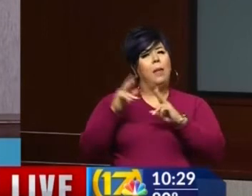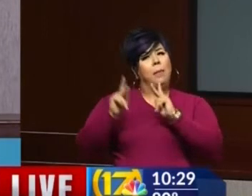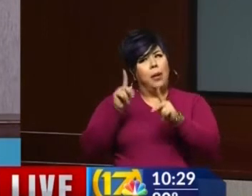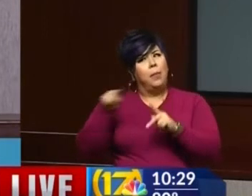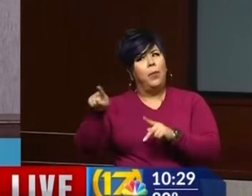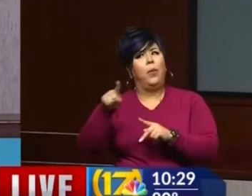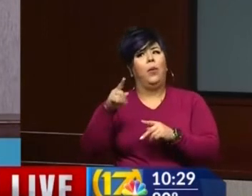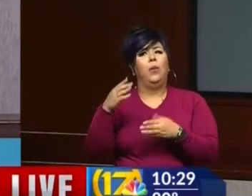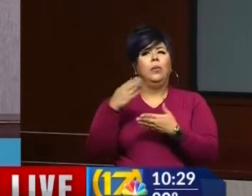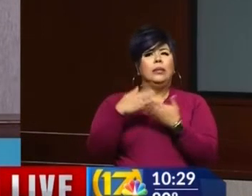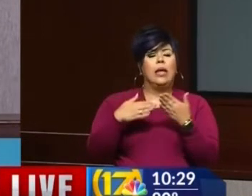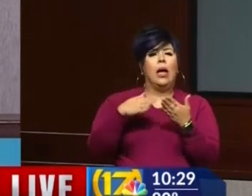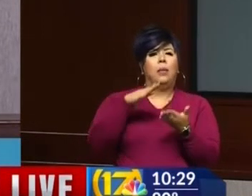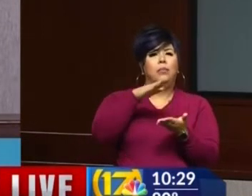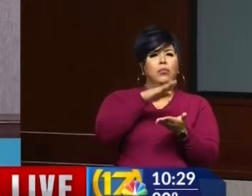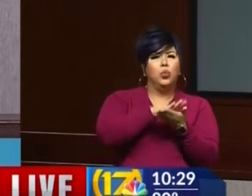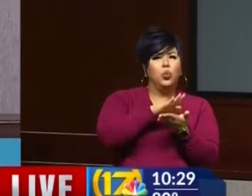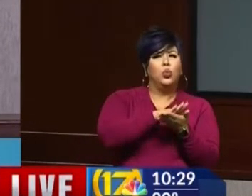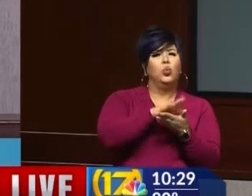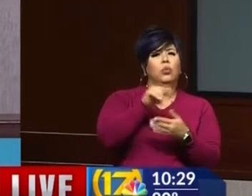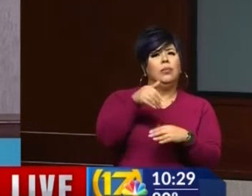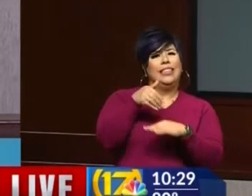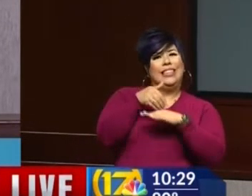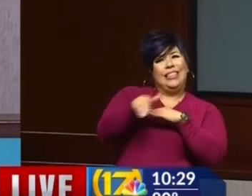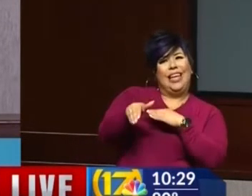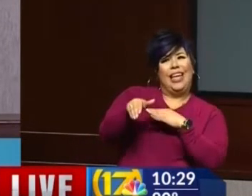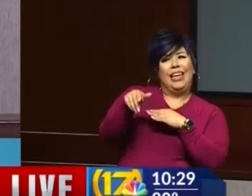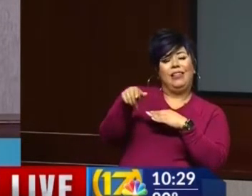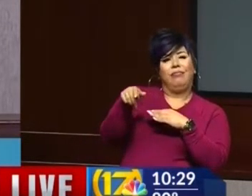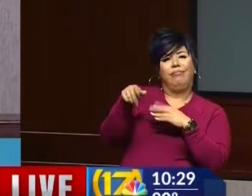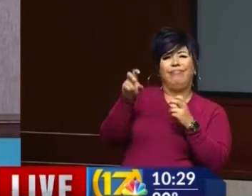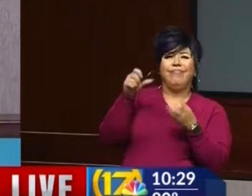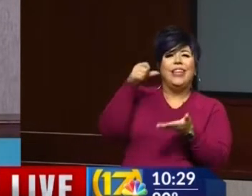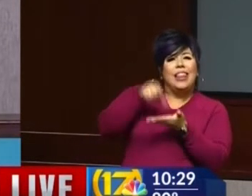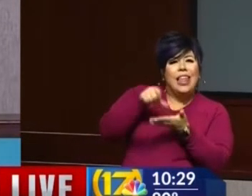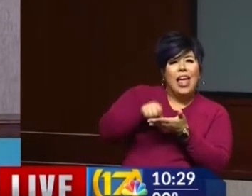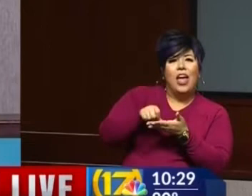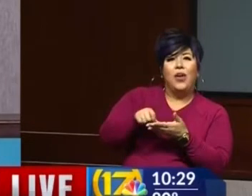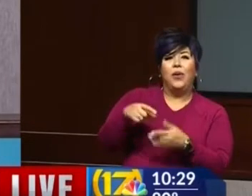sent communication home that they have optimism that the